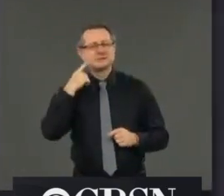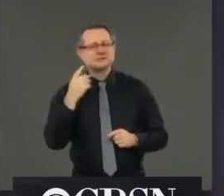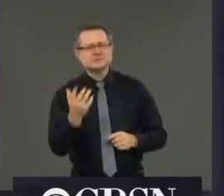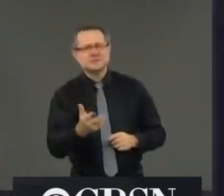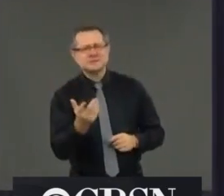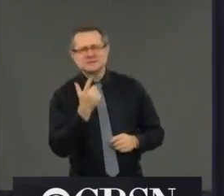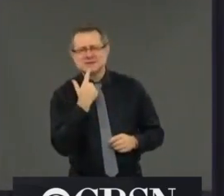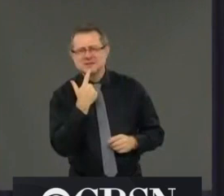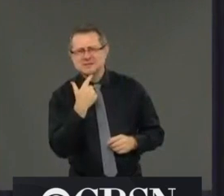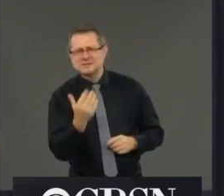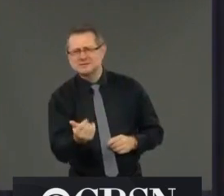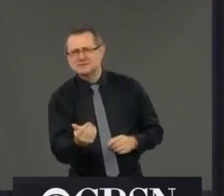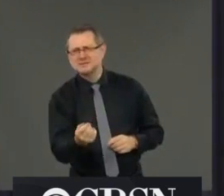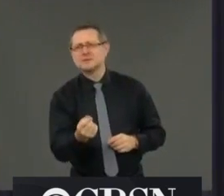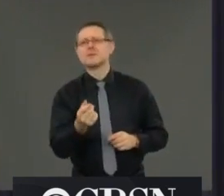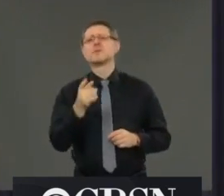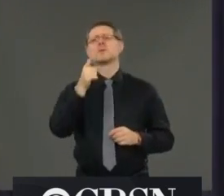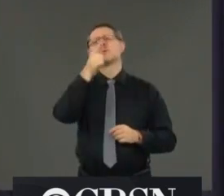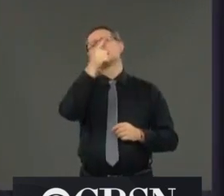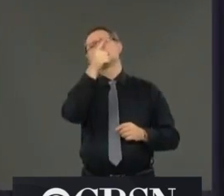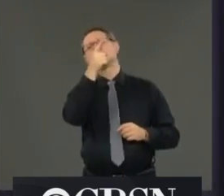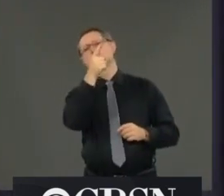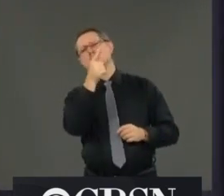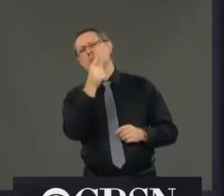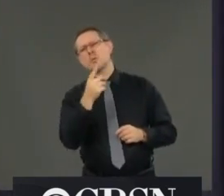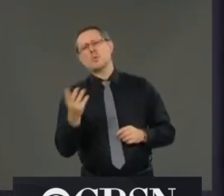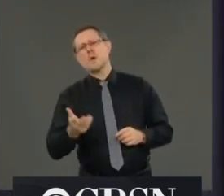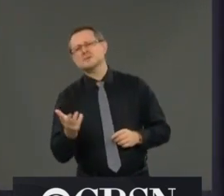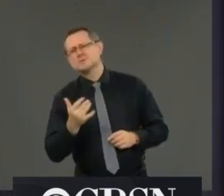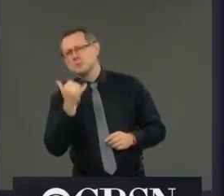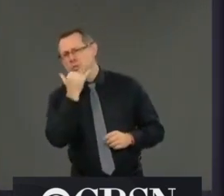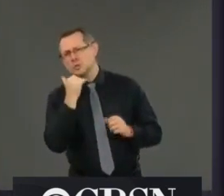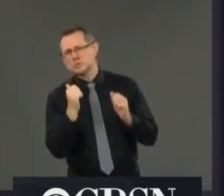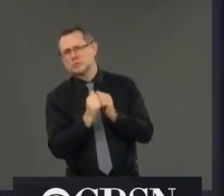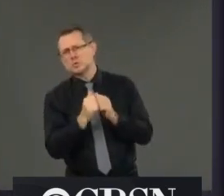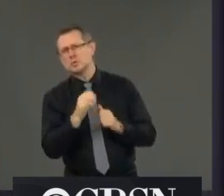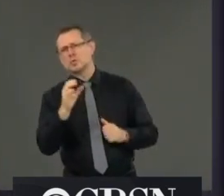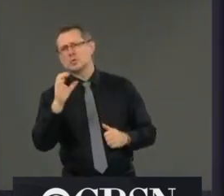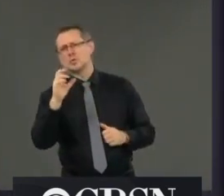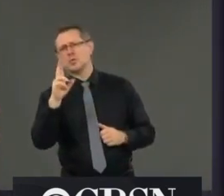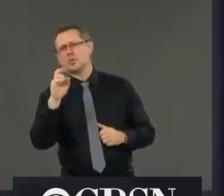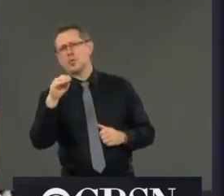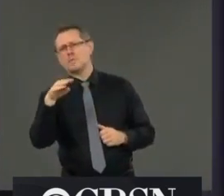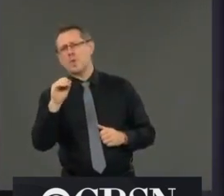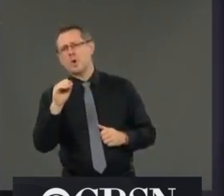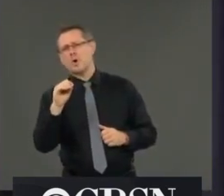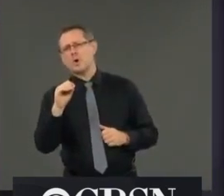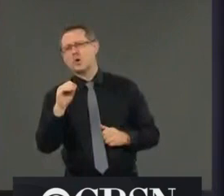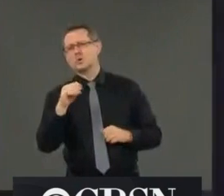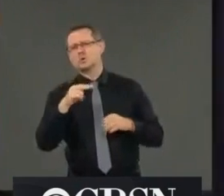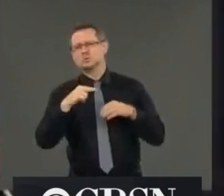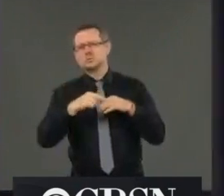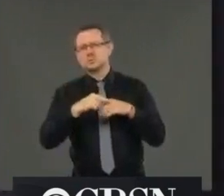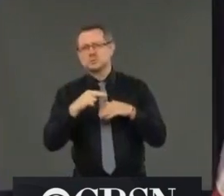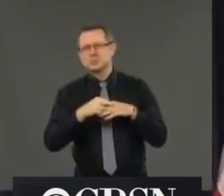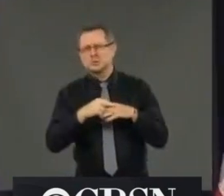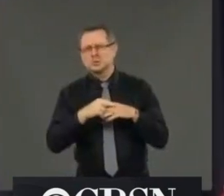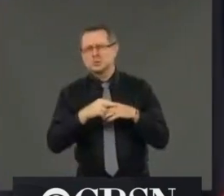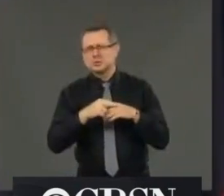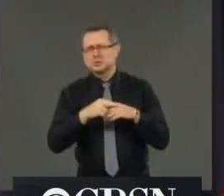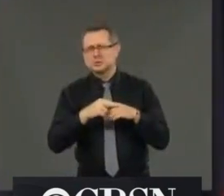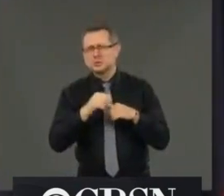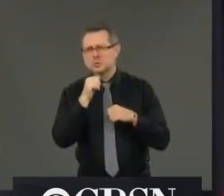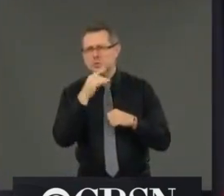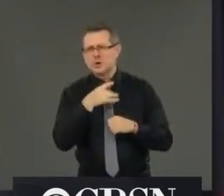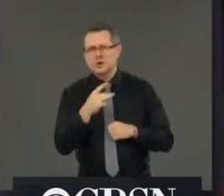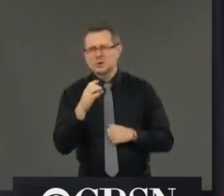Cuomo chips? Why is What's it wrong better with to Cuomo order chips? a hot dog versus a Cuomo chip? Don't you like Cuomo chips? First of all, how